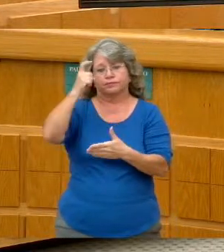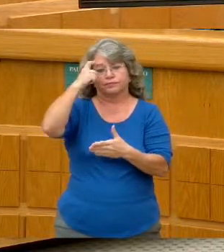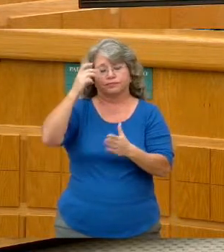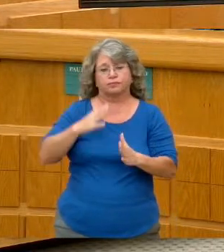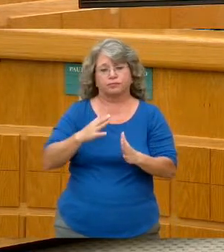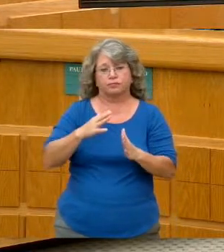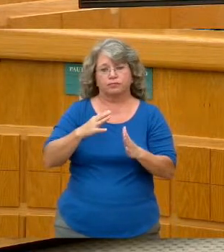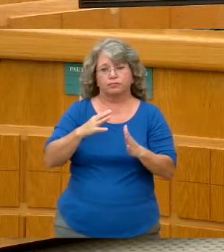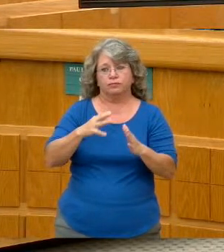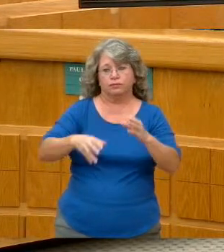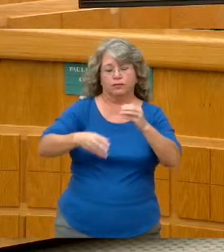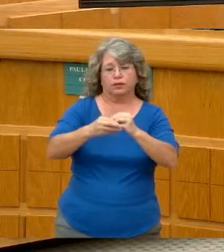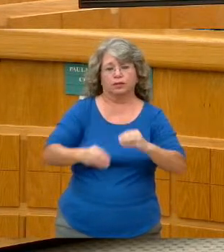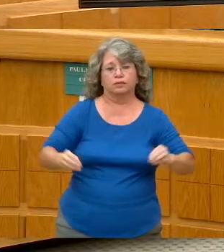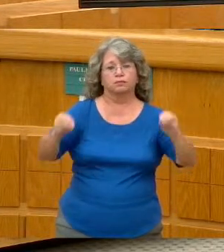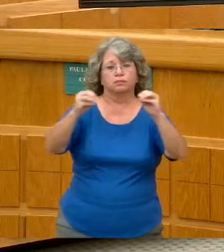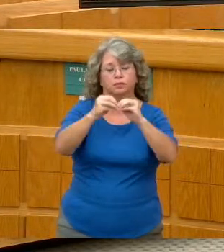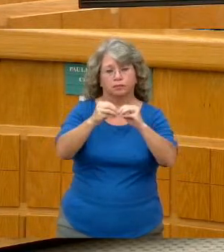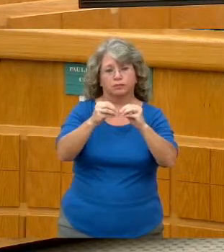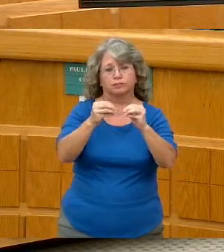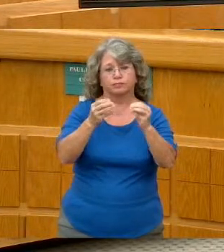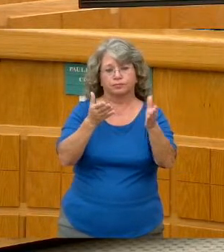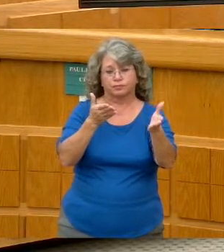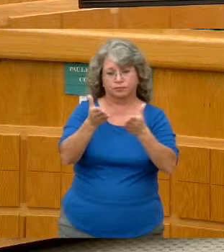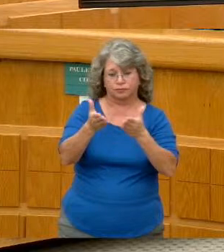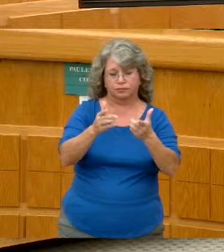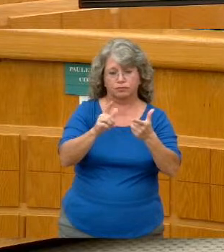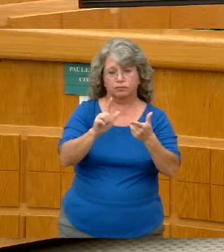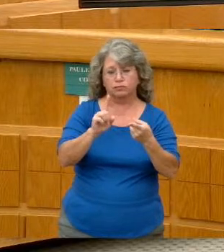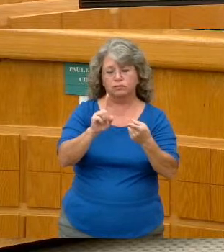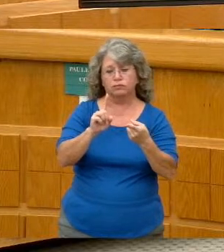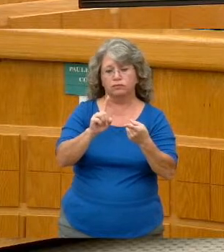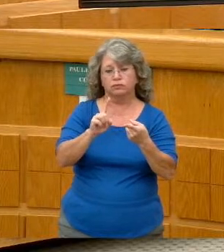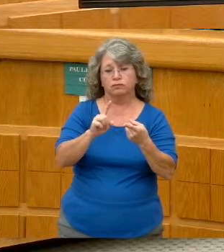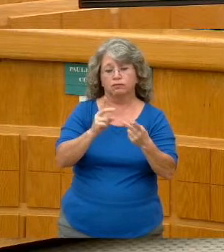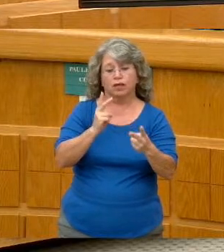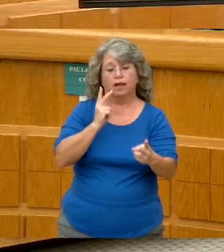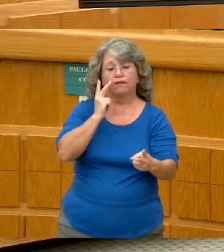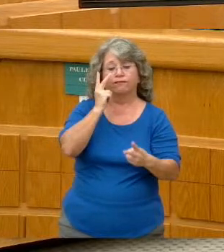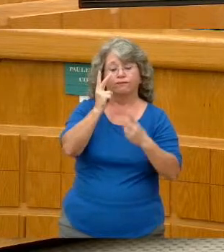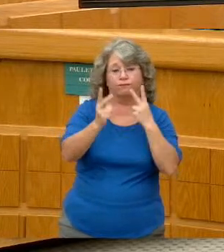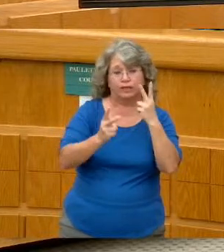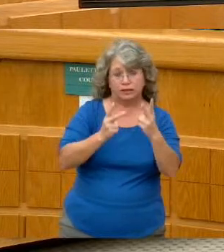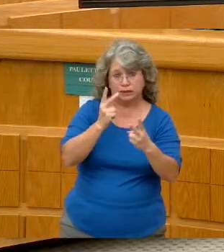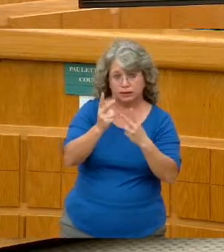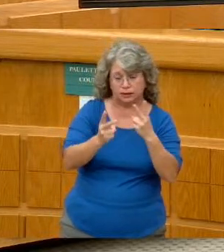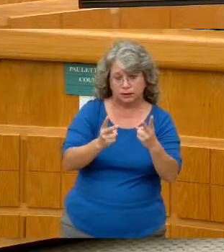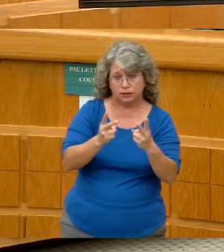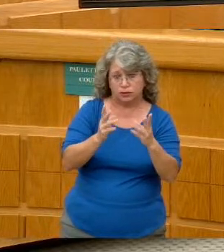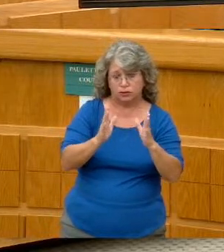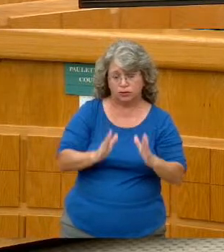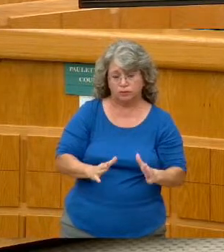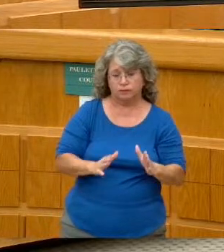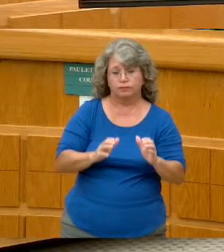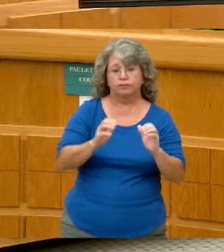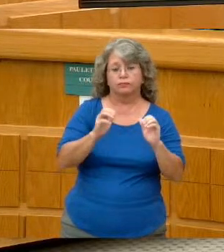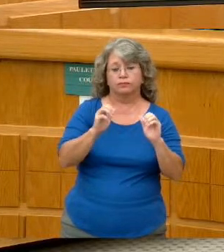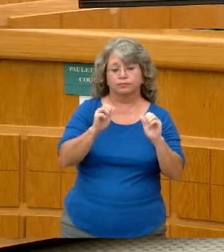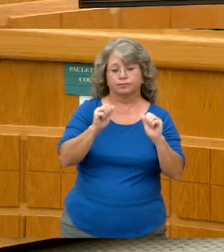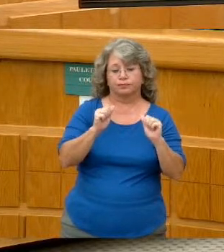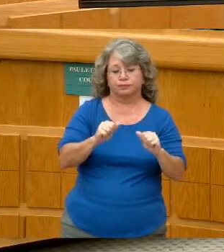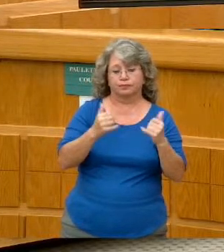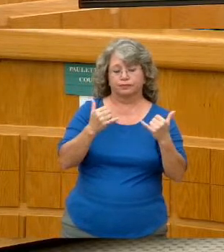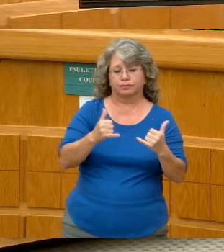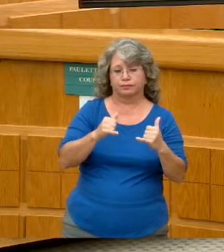services. Beginning this Thursday, September 24th, visitation options are expanded to eligible nursing,